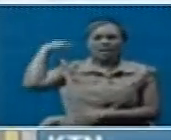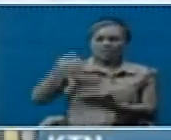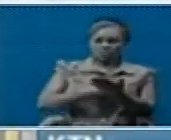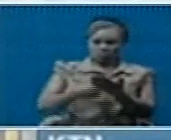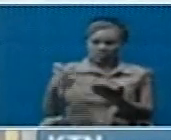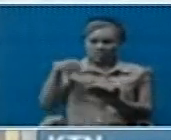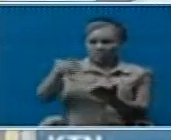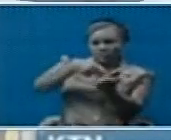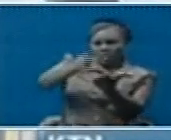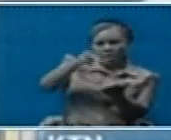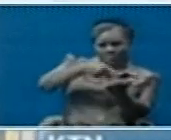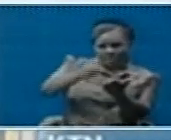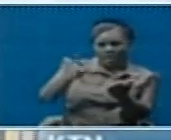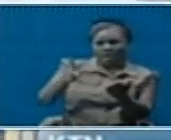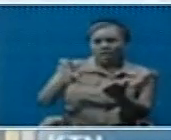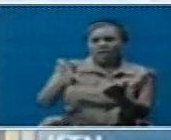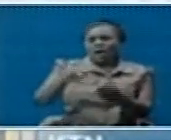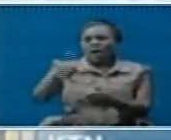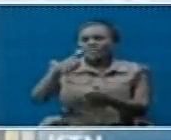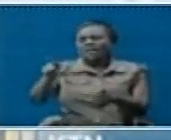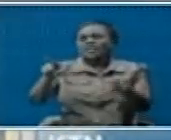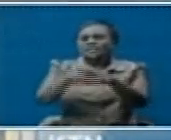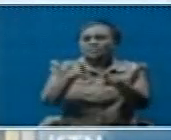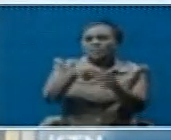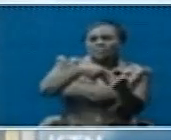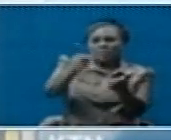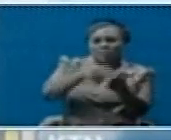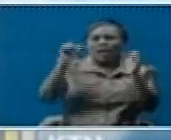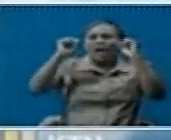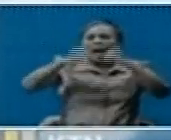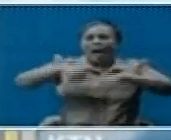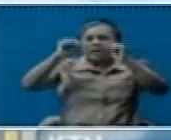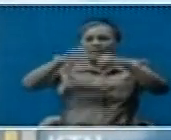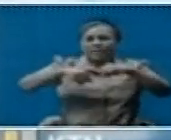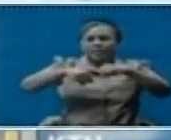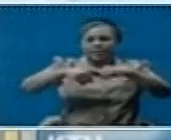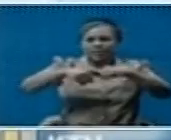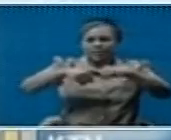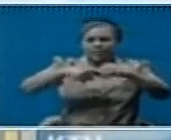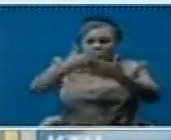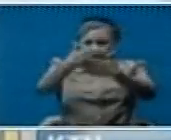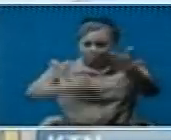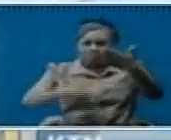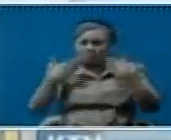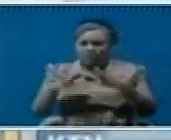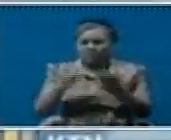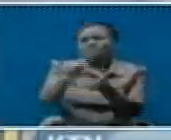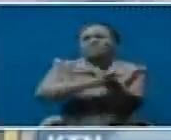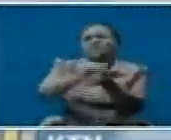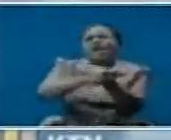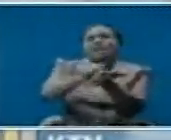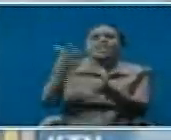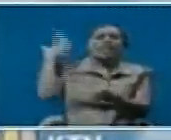pay the salaries and fulfill other requirements that we had agreed in that memorandum by Friday last